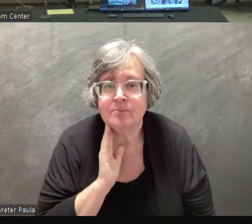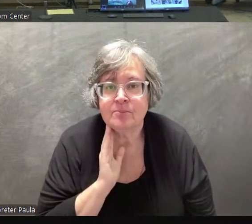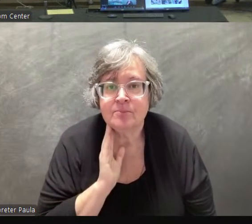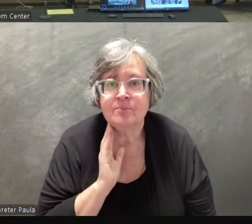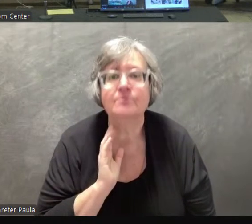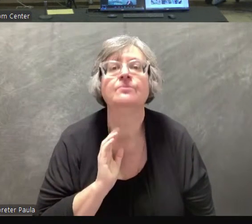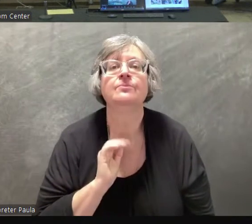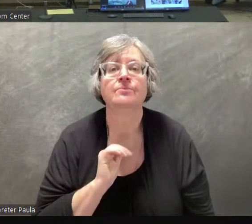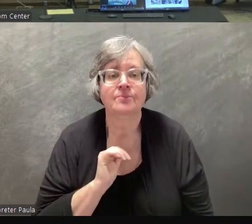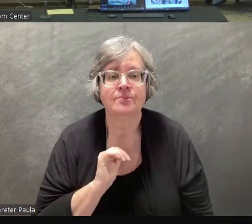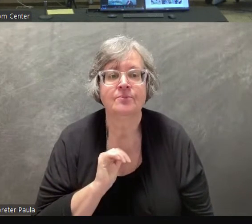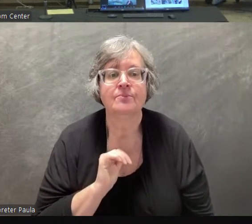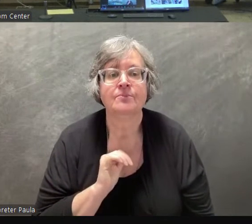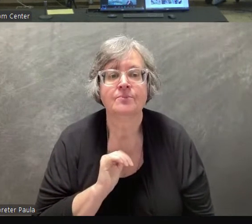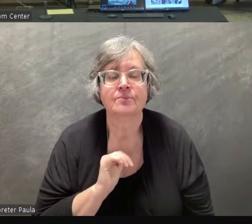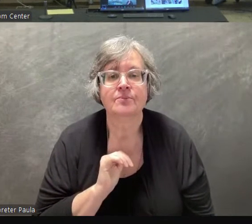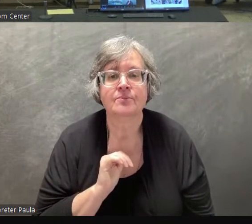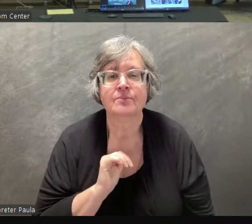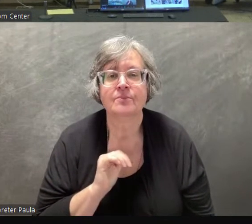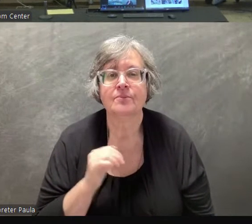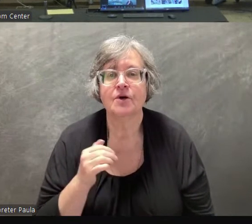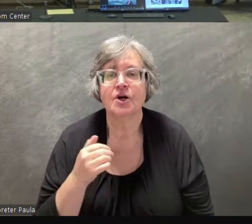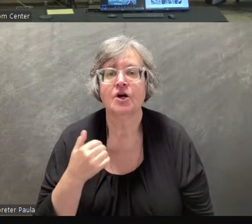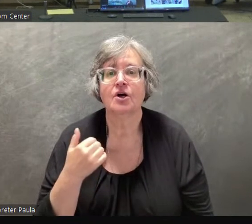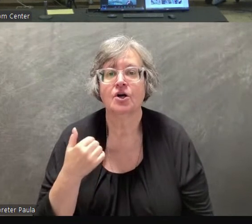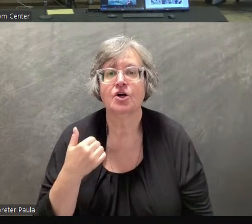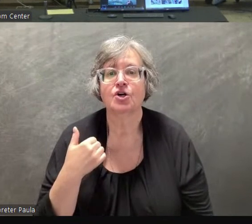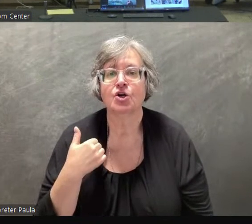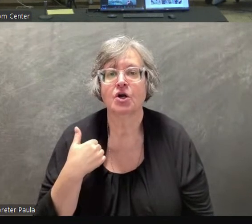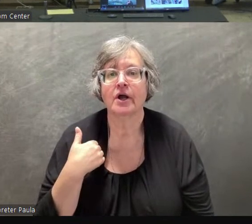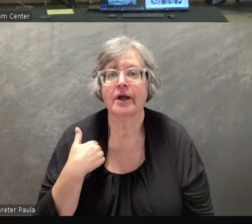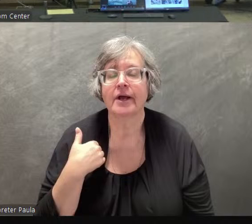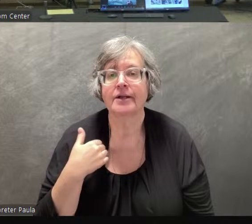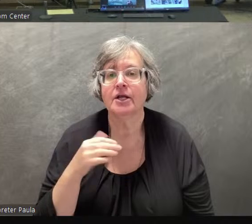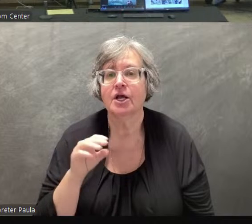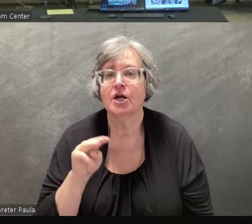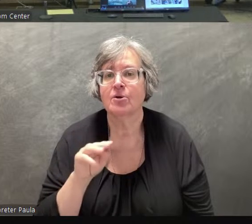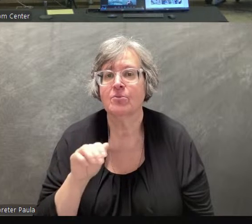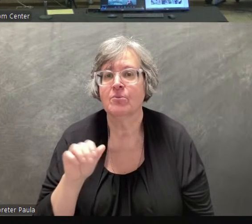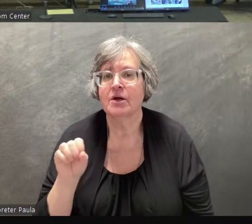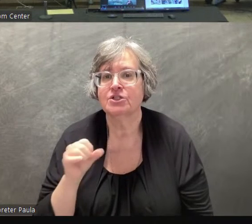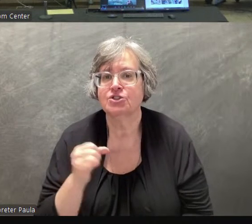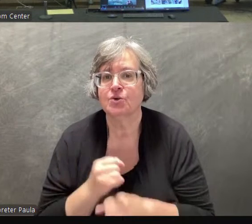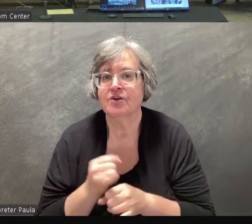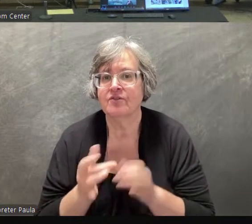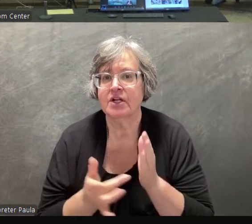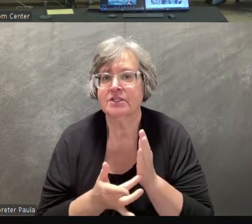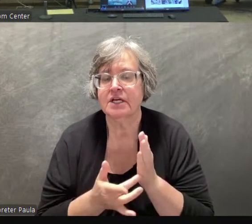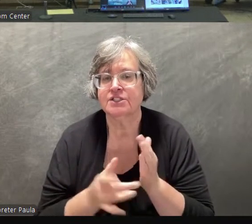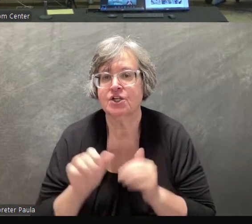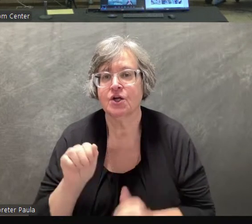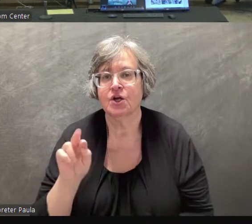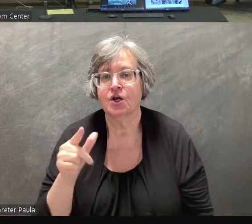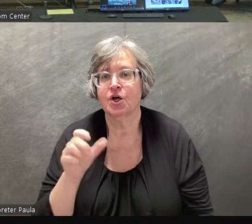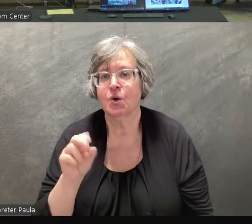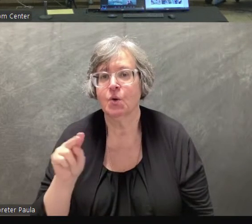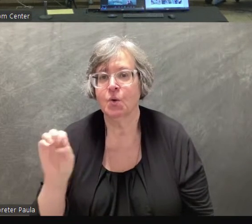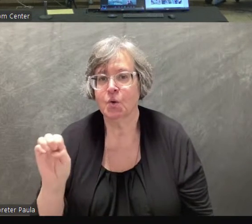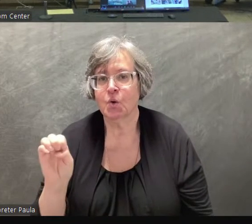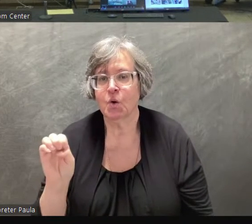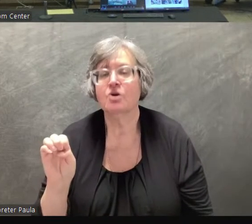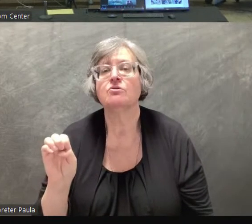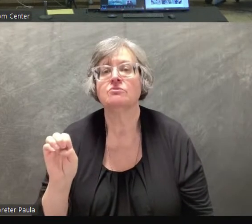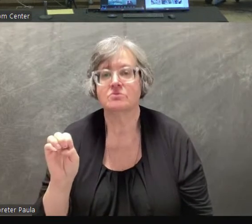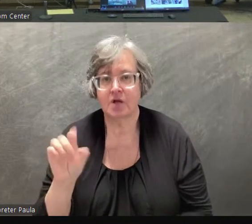the Massachusetts Institute of Technology and the Argonne National Laboratory Vehicle and Mobility Systems Division provided you with a report